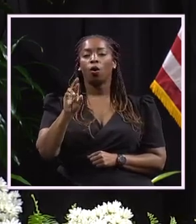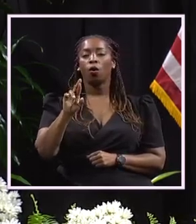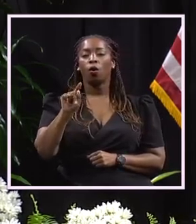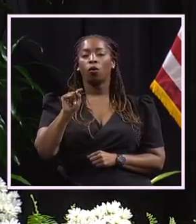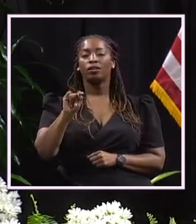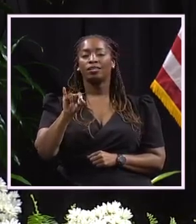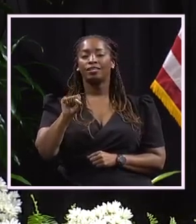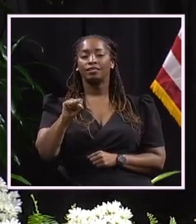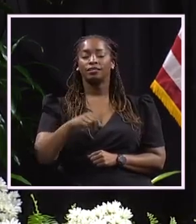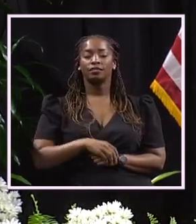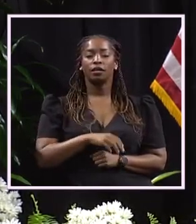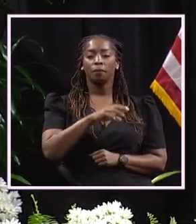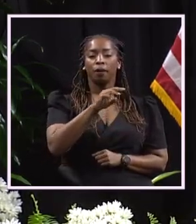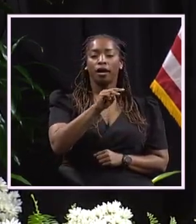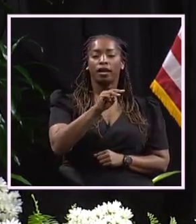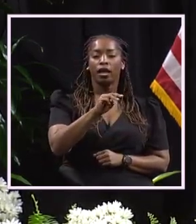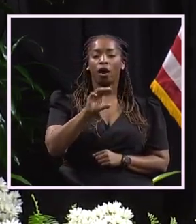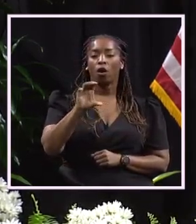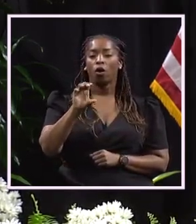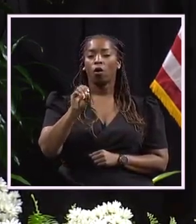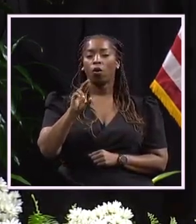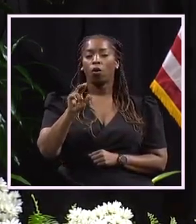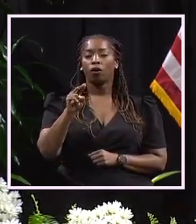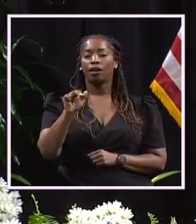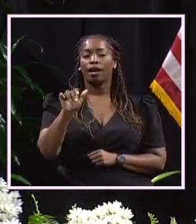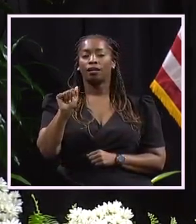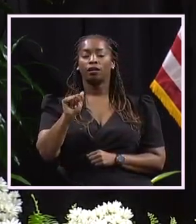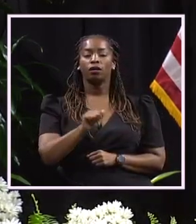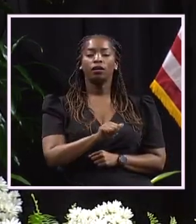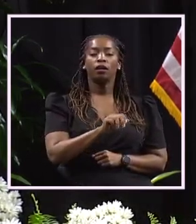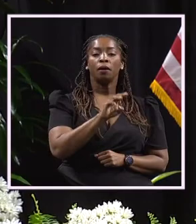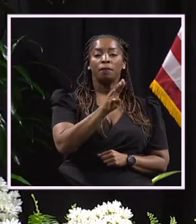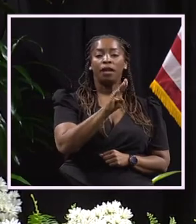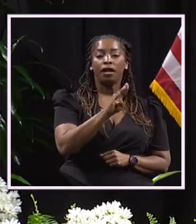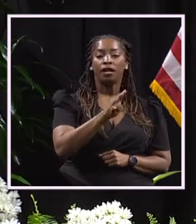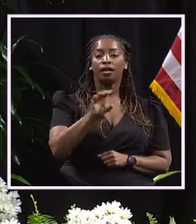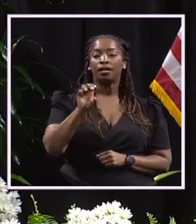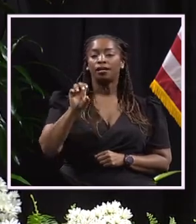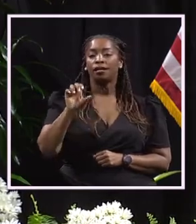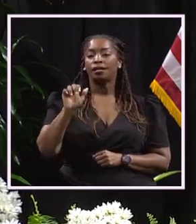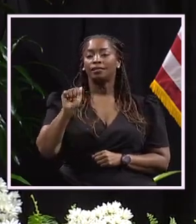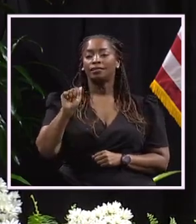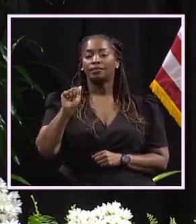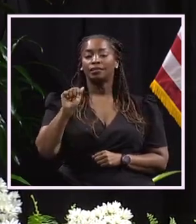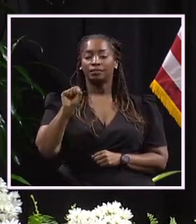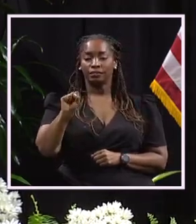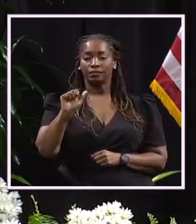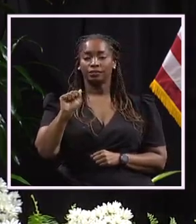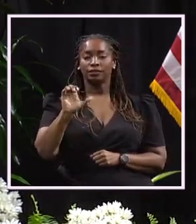Maria Coronado. Brianna Saucedo, cum laude.